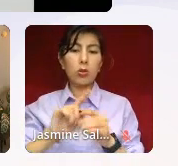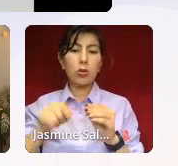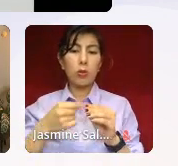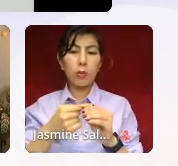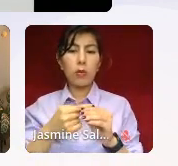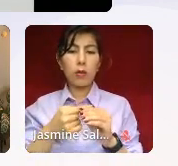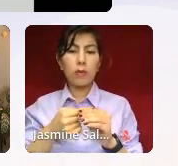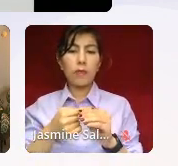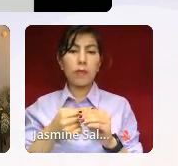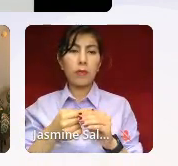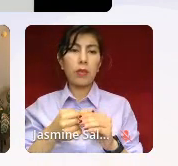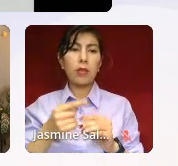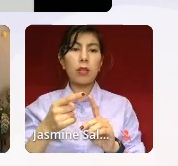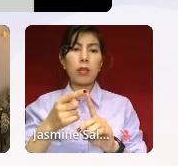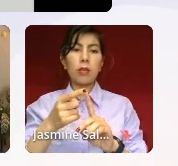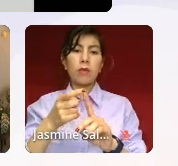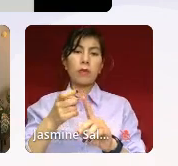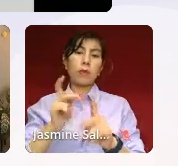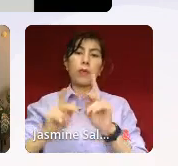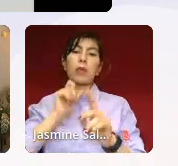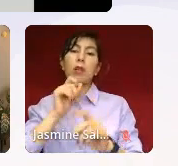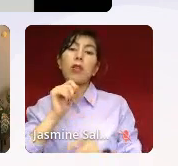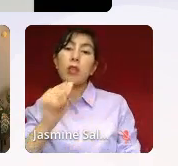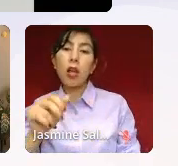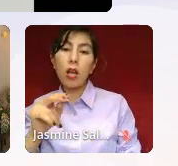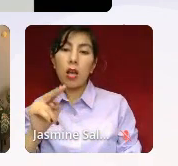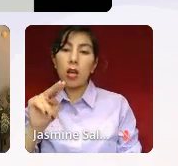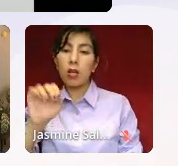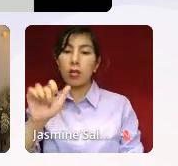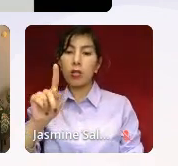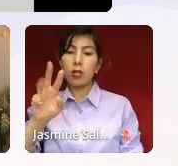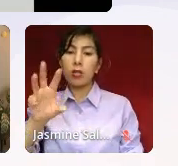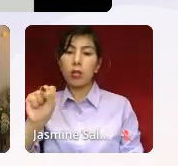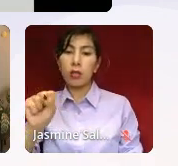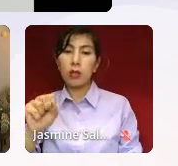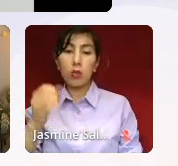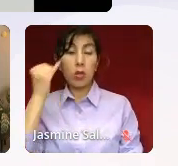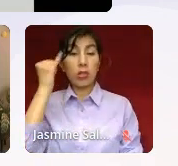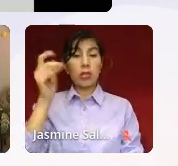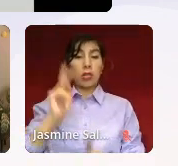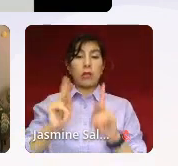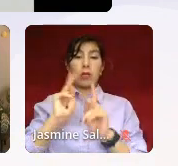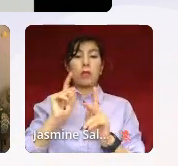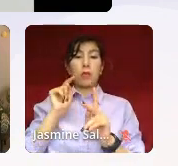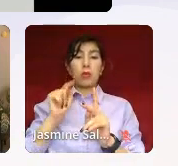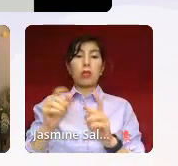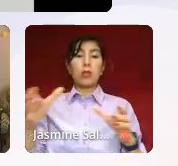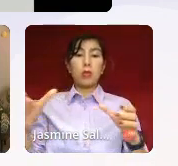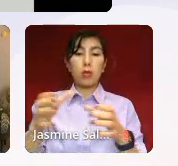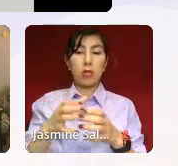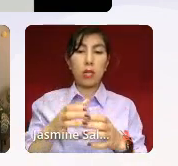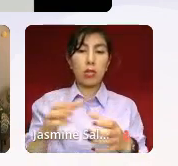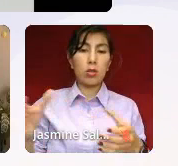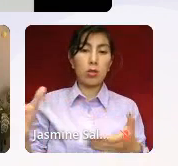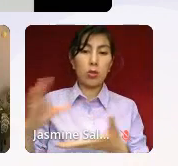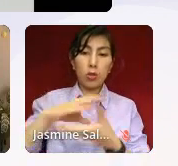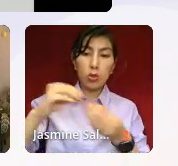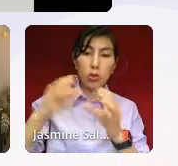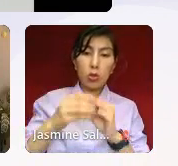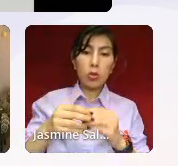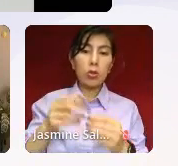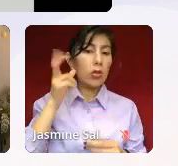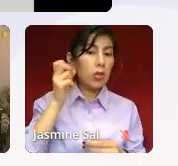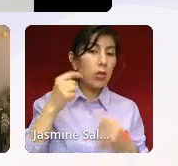of non-native providers. The idea that folks that you gathered stories to hear what works